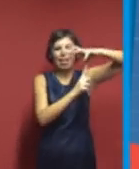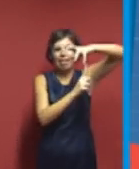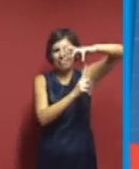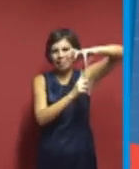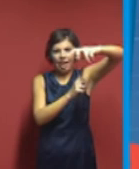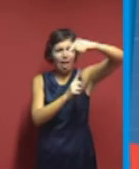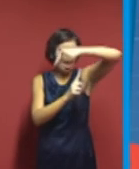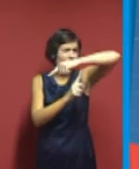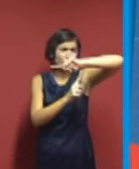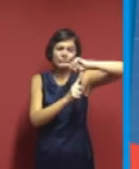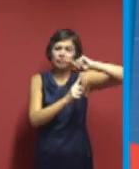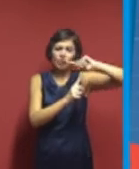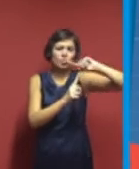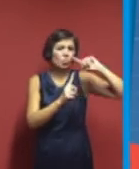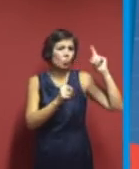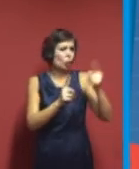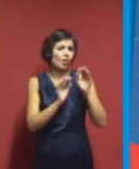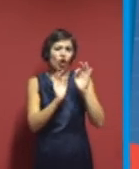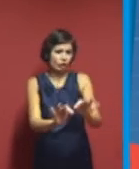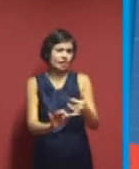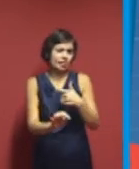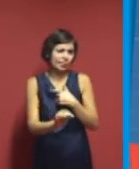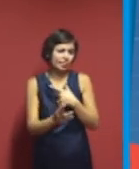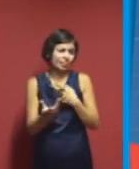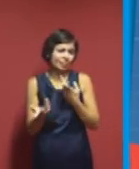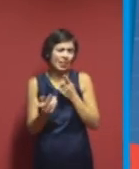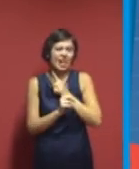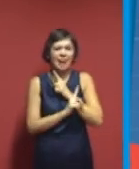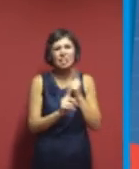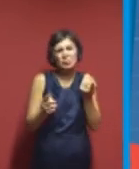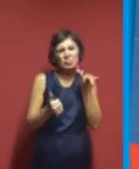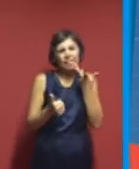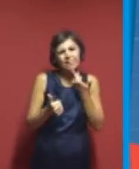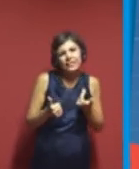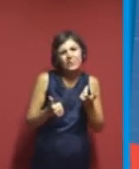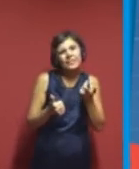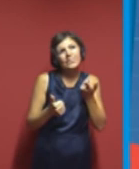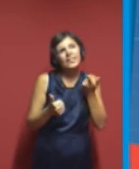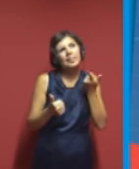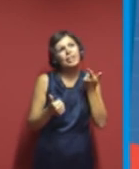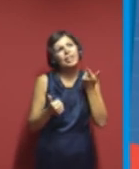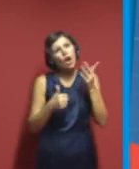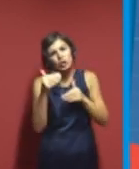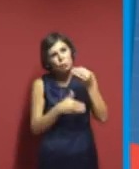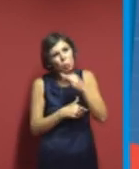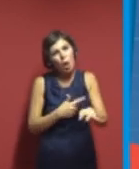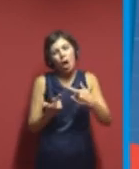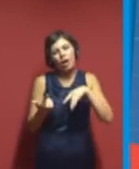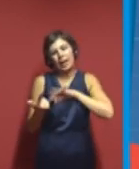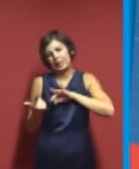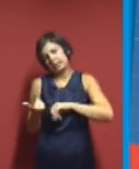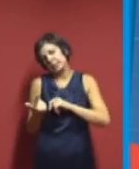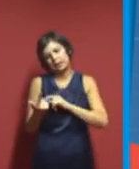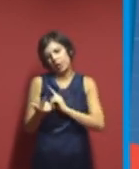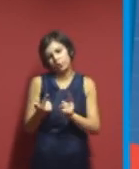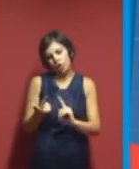not be desirable. This is a high-tech satellite device, 30 years old, no longer works, clamped there, rusting,